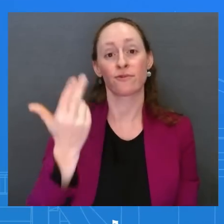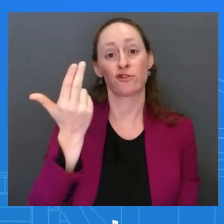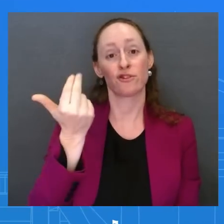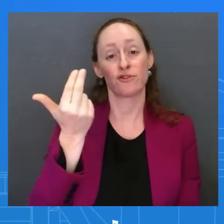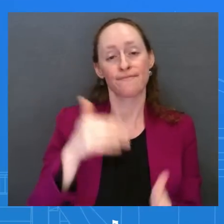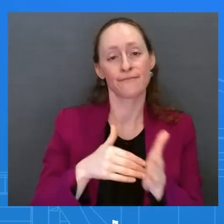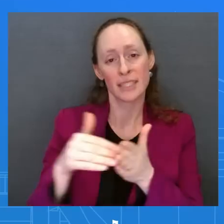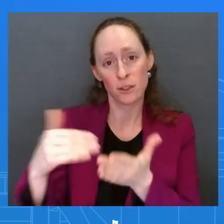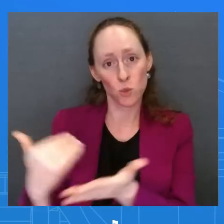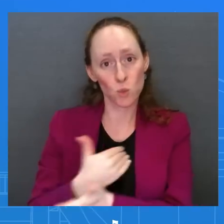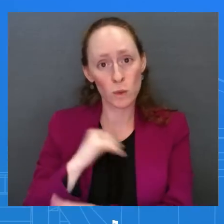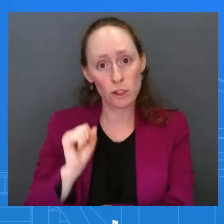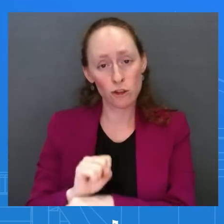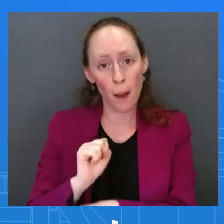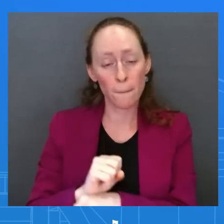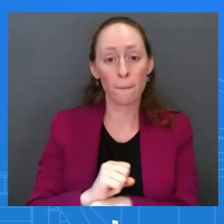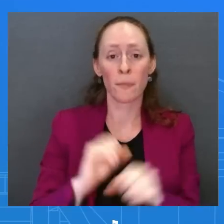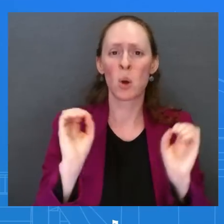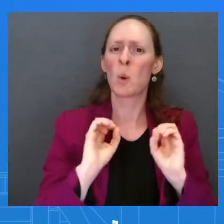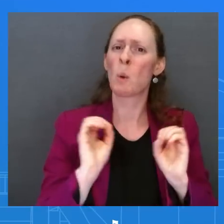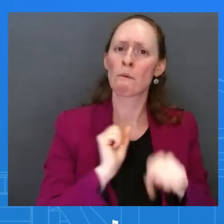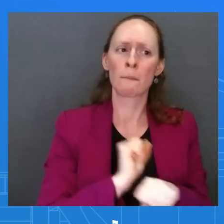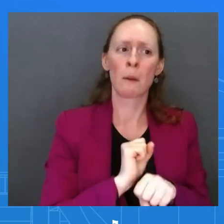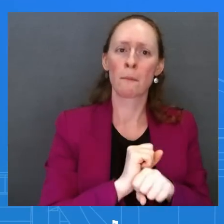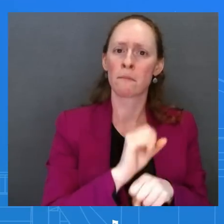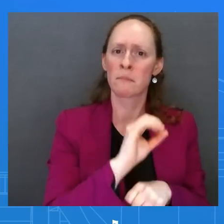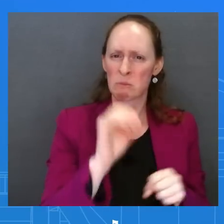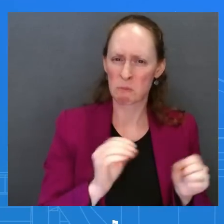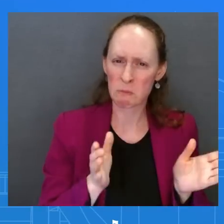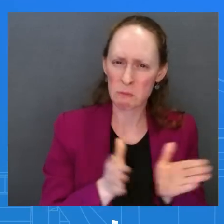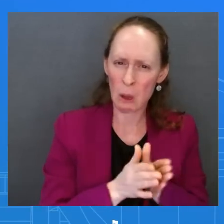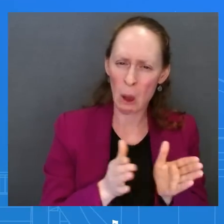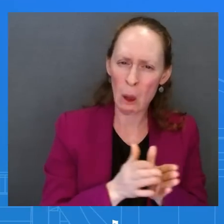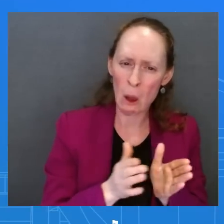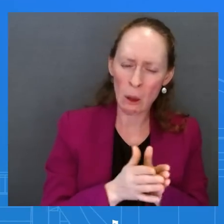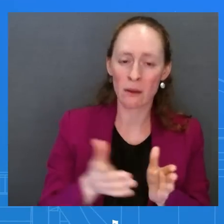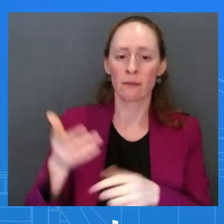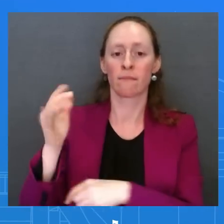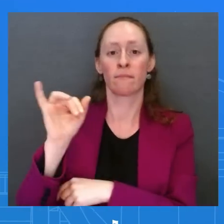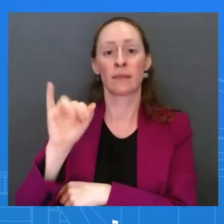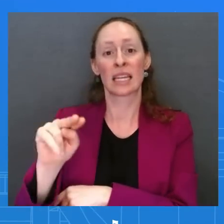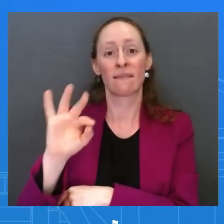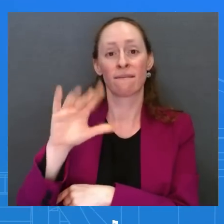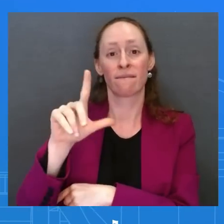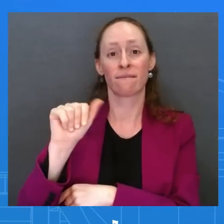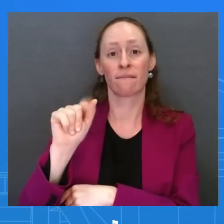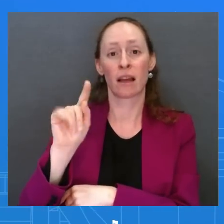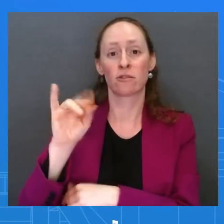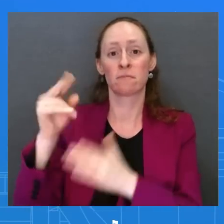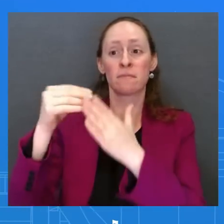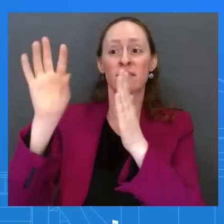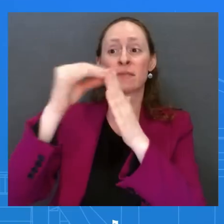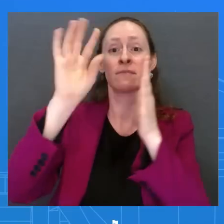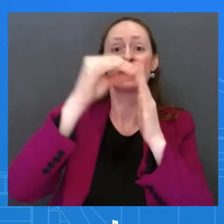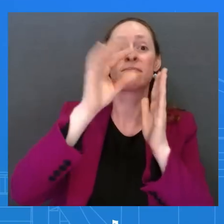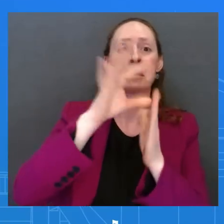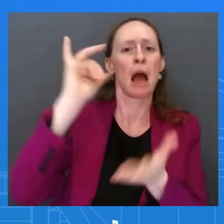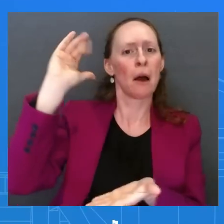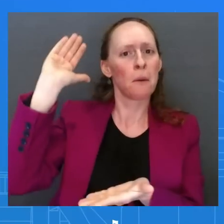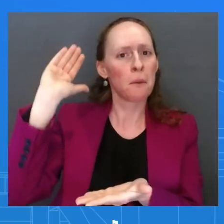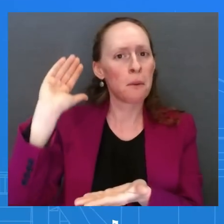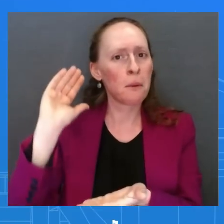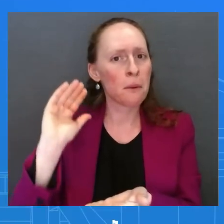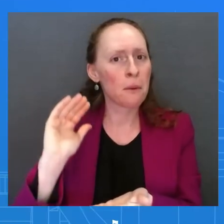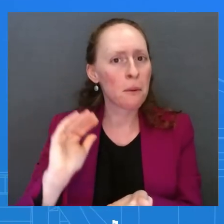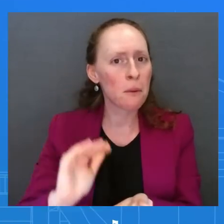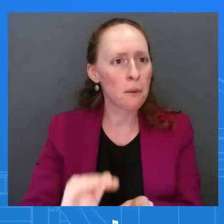going up, when you think about inflation at its lowest by more than 50% than it was a year ago, that's because of the work that this president has done.